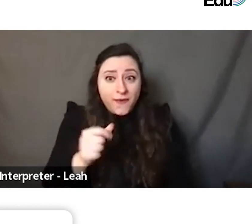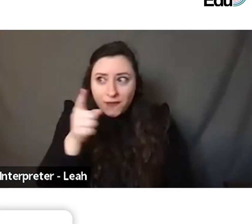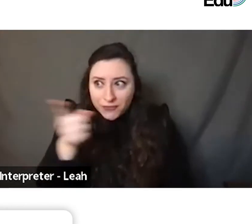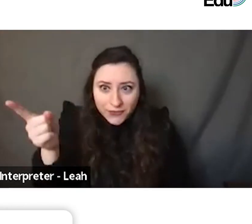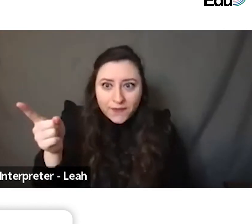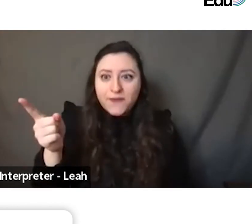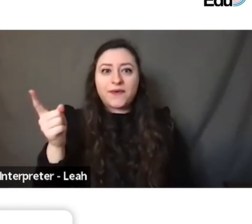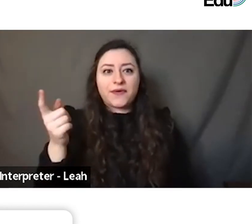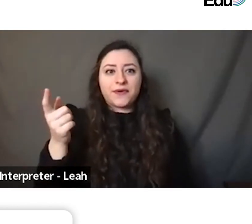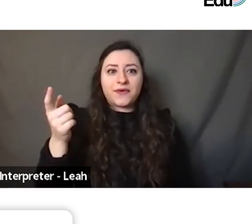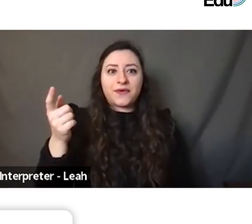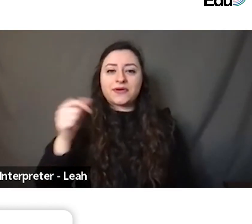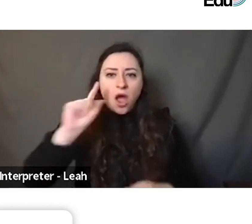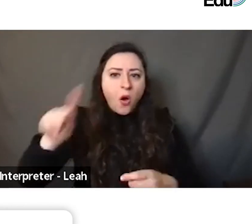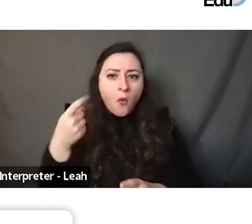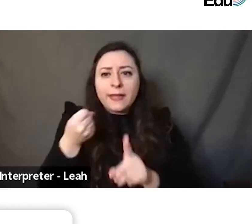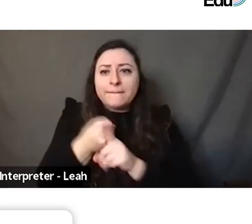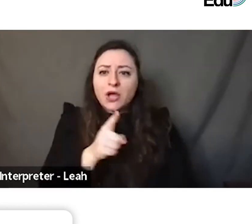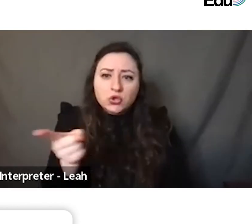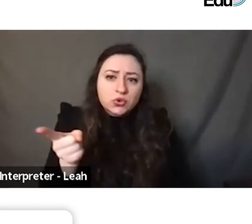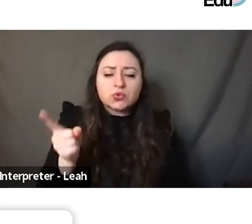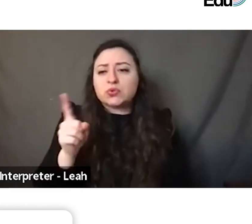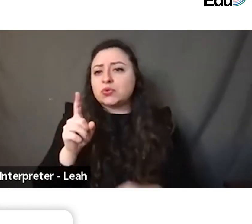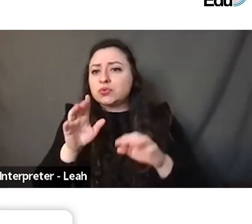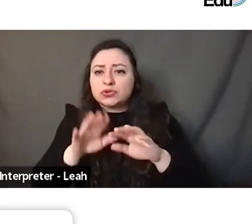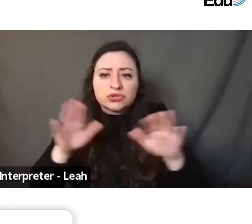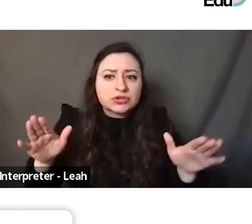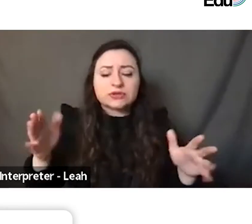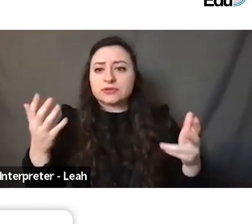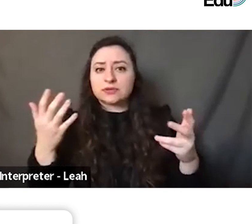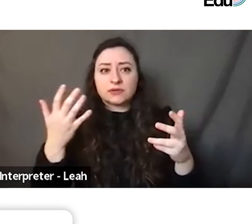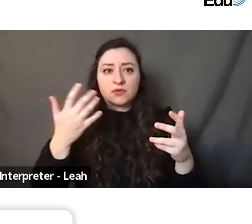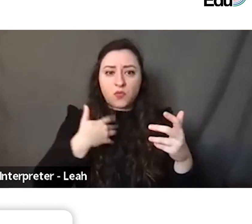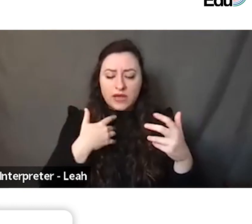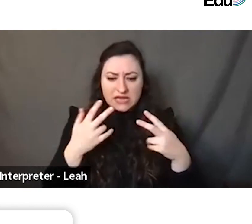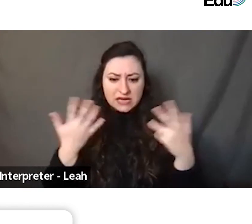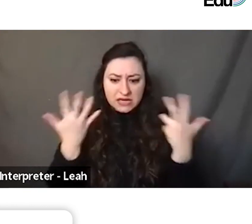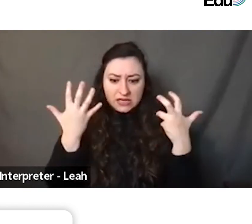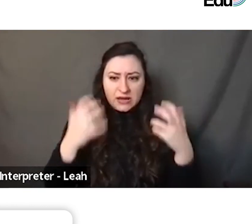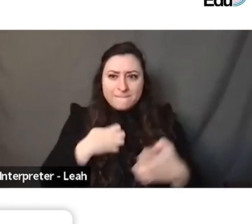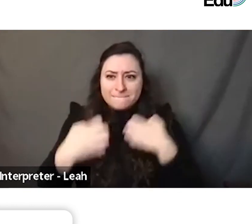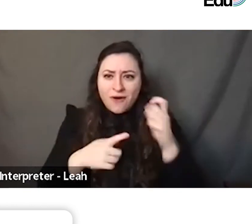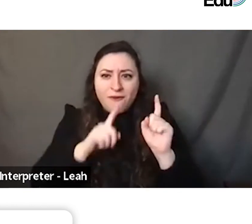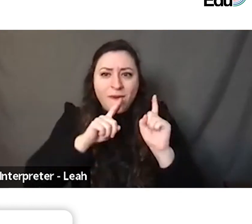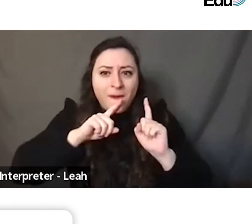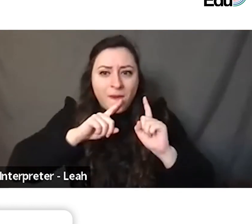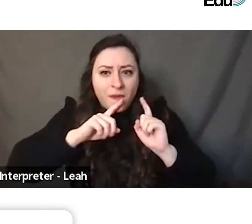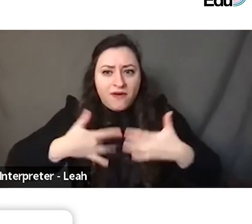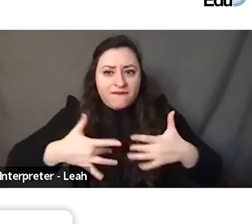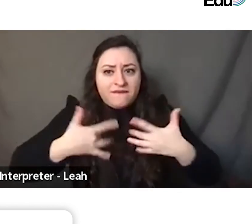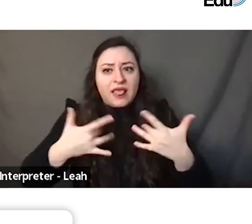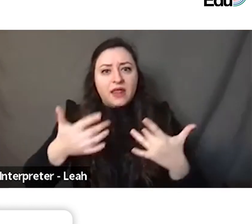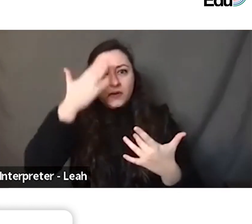do is going to affect you, your children, our children. And we found ourselves having such an emotional response when we